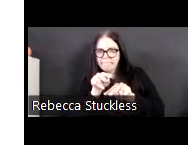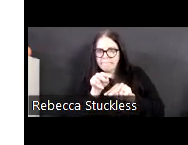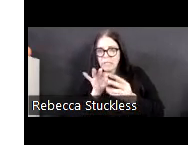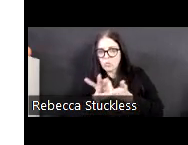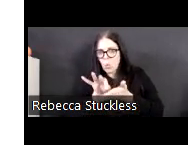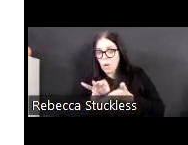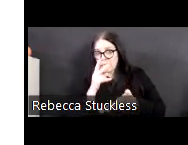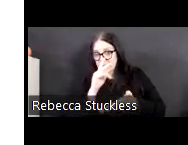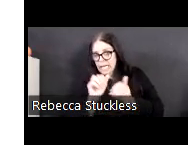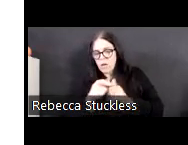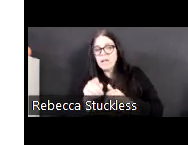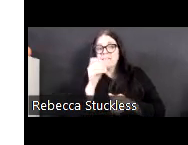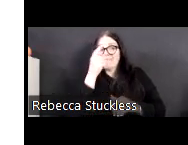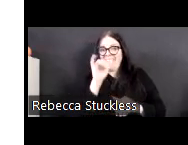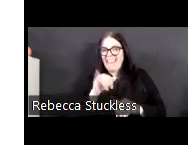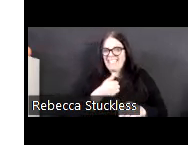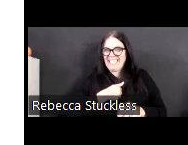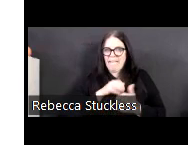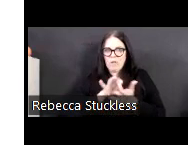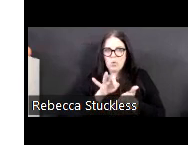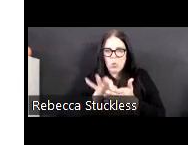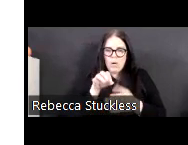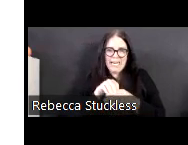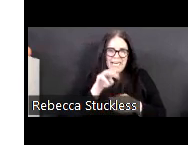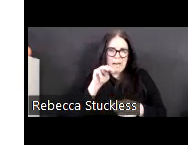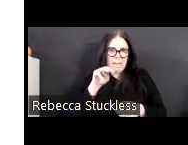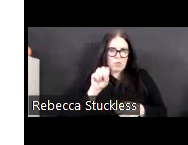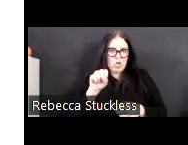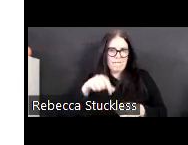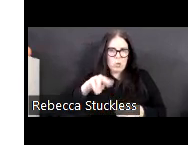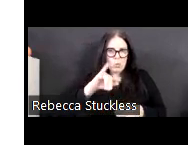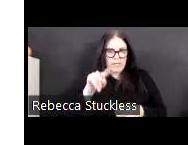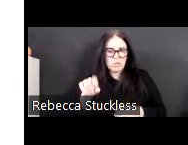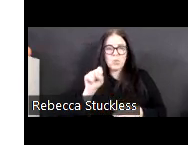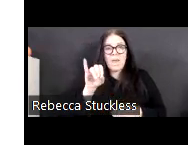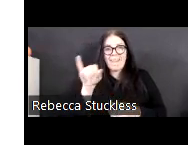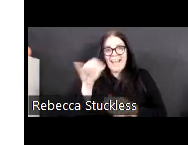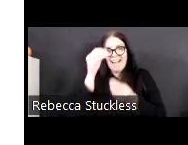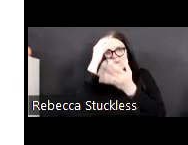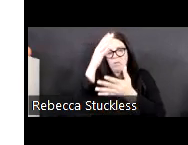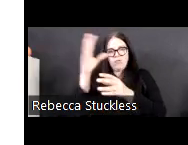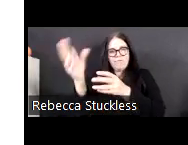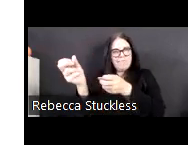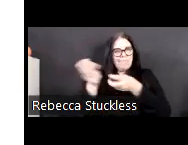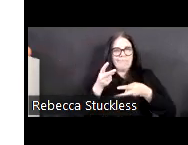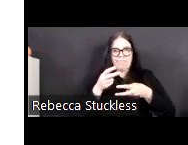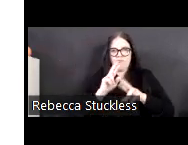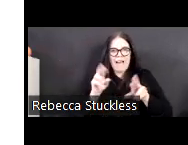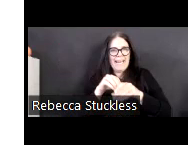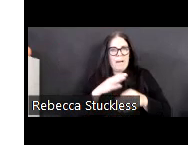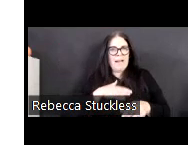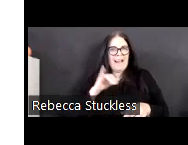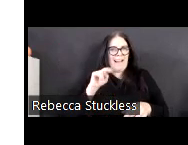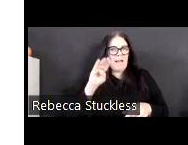scoring. It's a self-scoring test in Microsoft Quiz. So that information comes into your inbox, and you can look